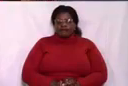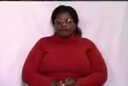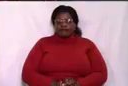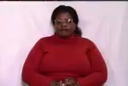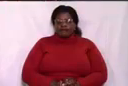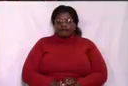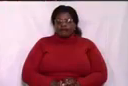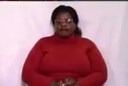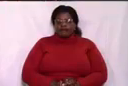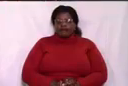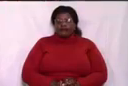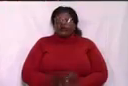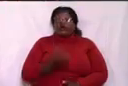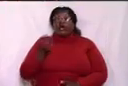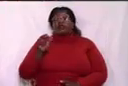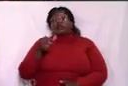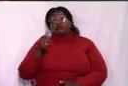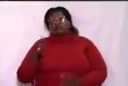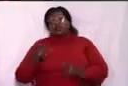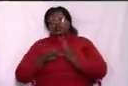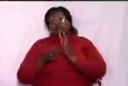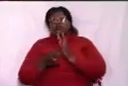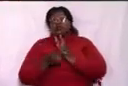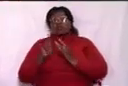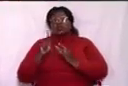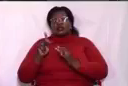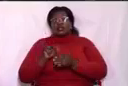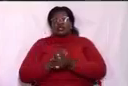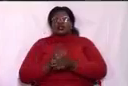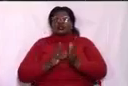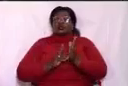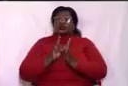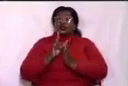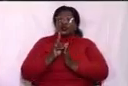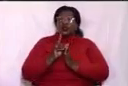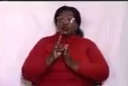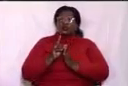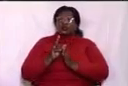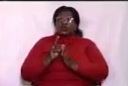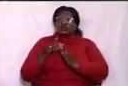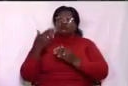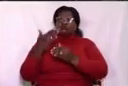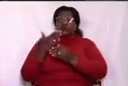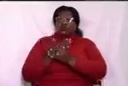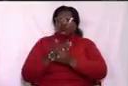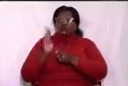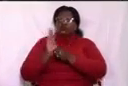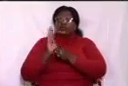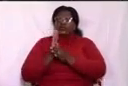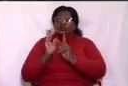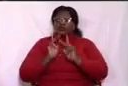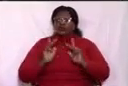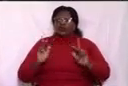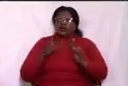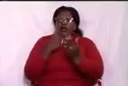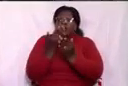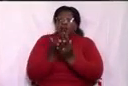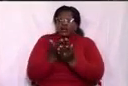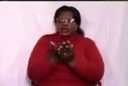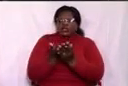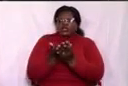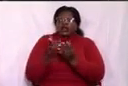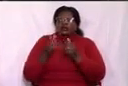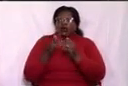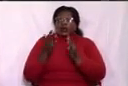we will be running another program that's aimed to develop startups, and the applications will open soon.